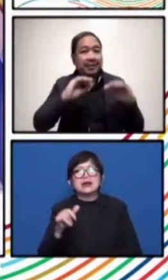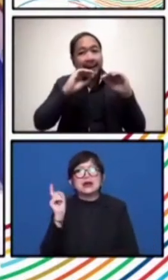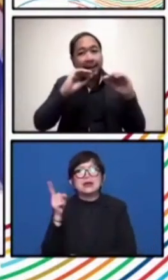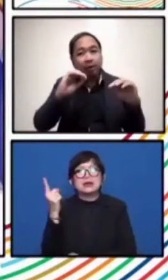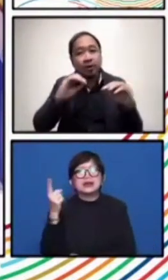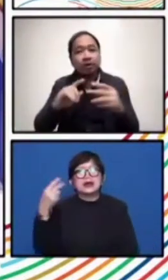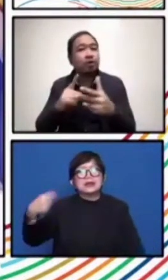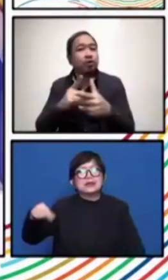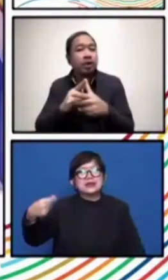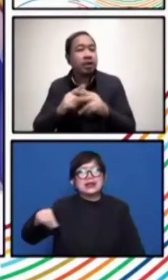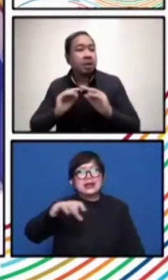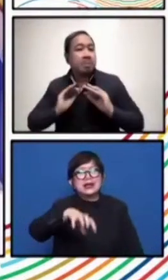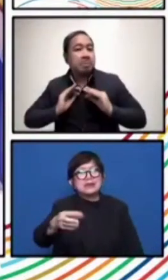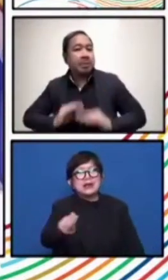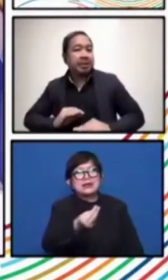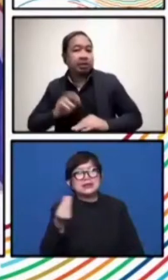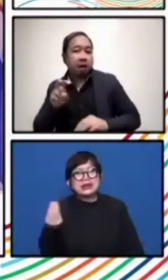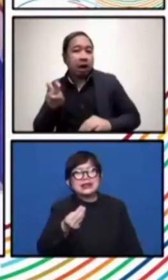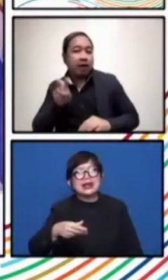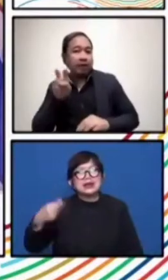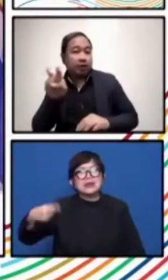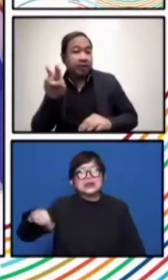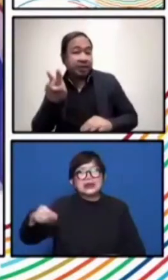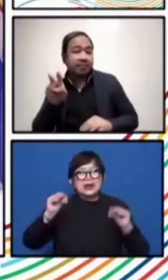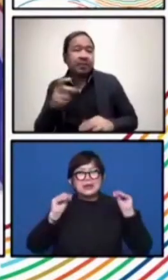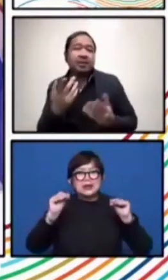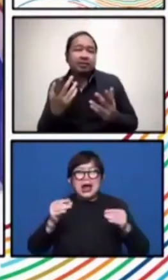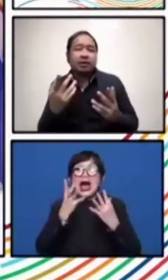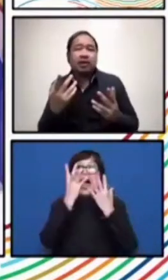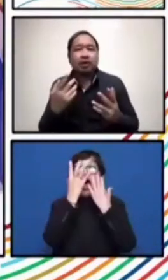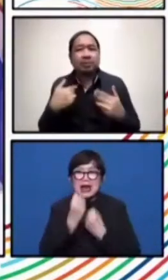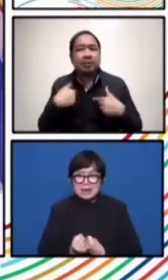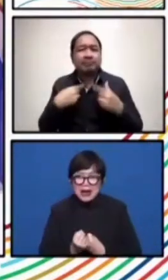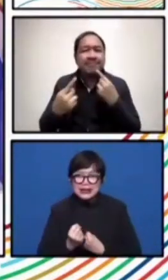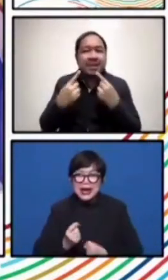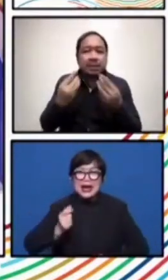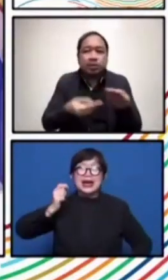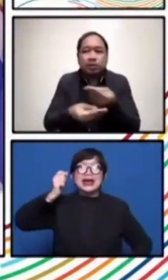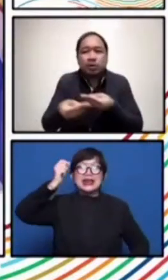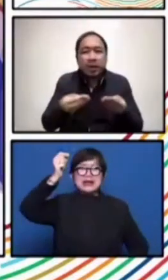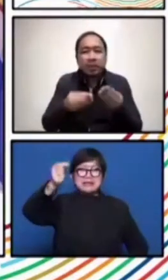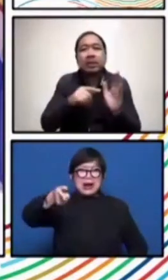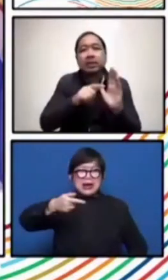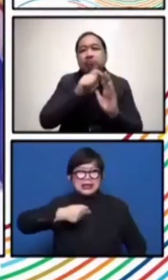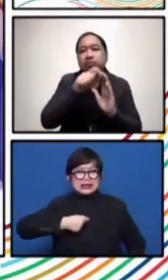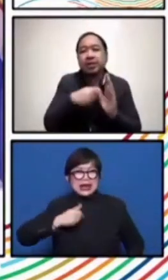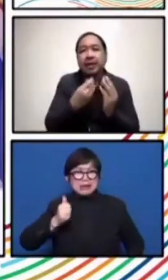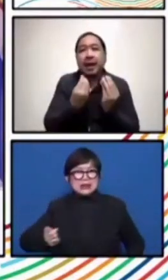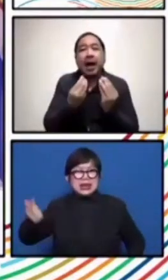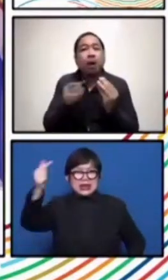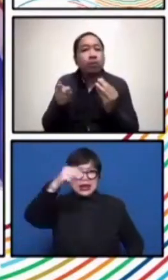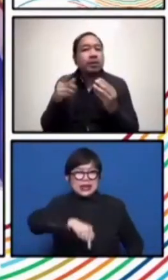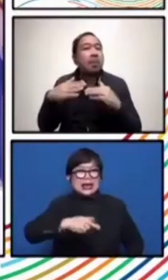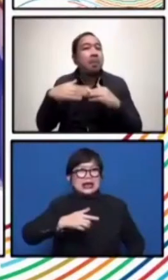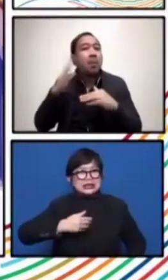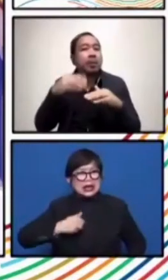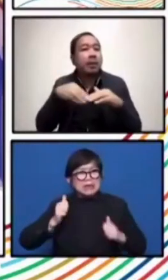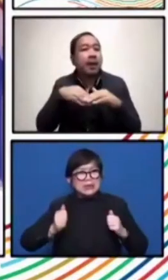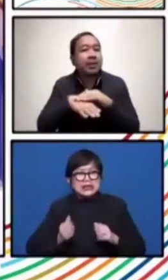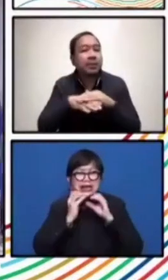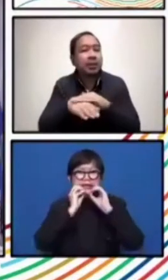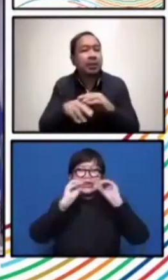future one day I will be able to come and talk about the success of this project thank you very much